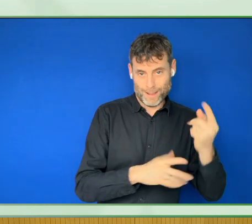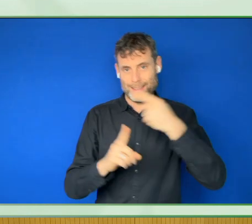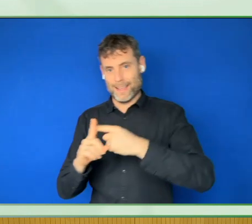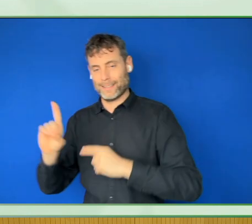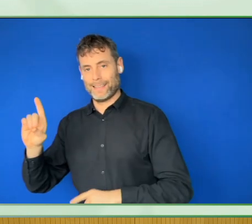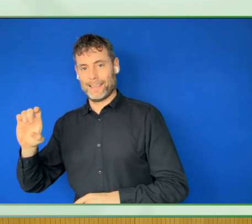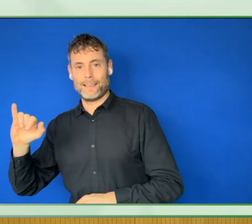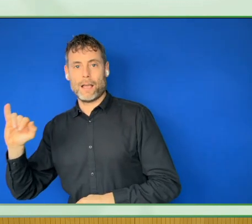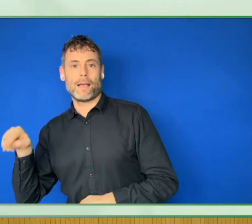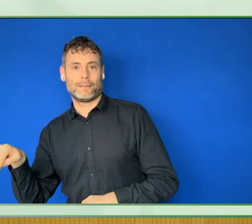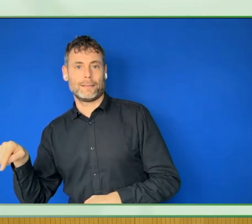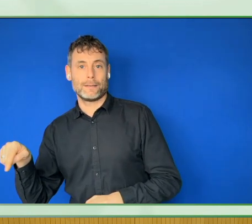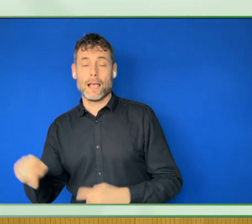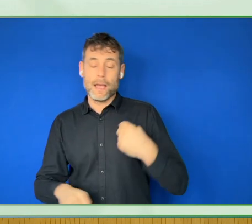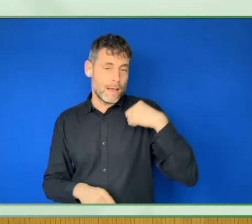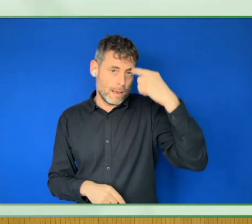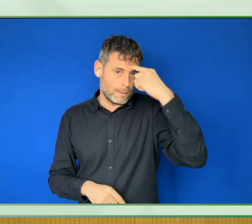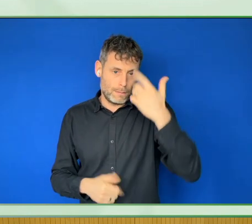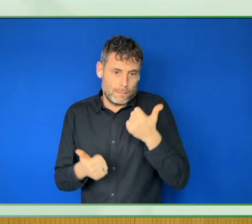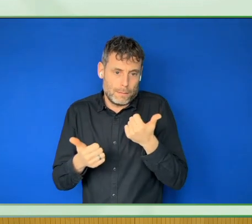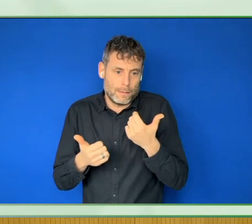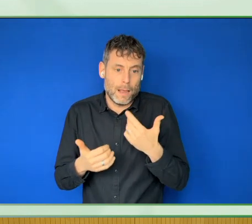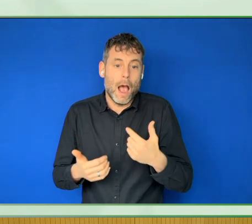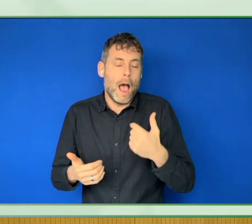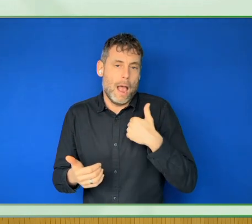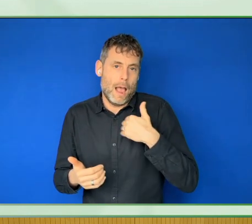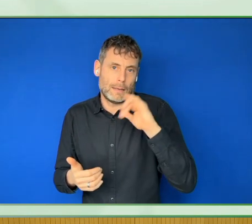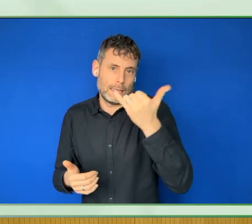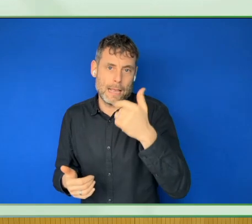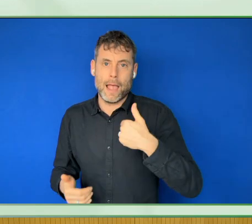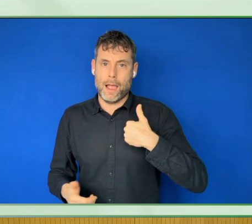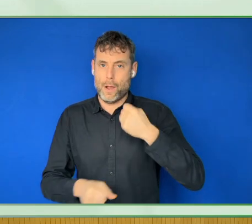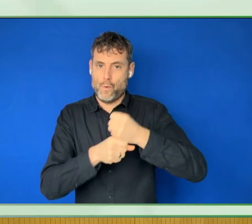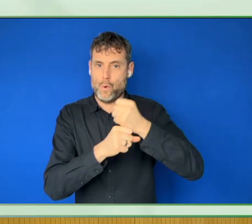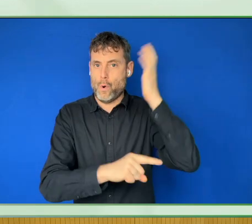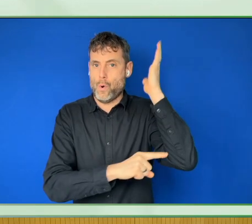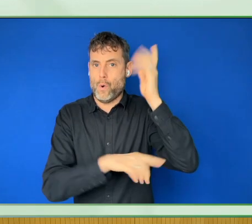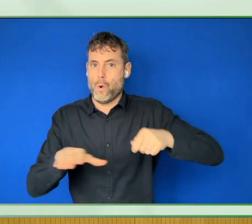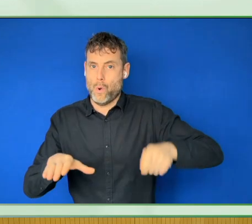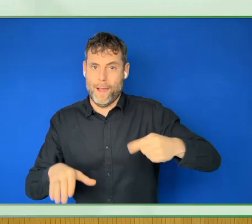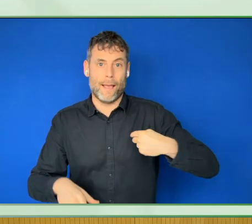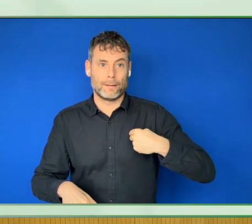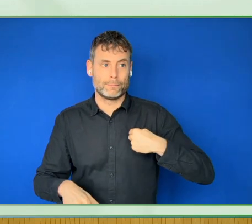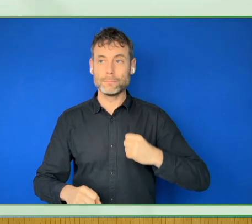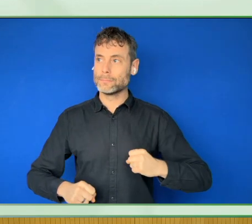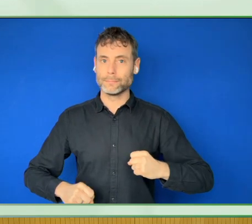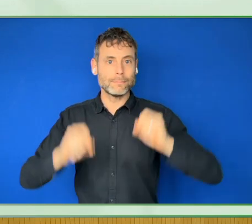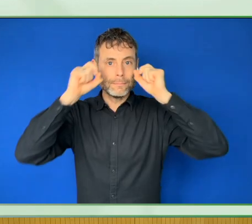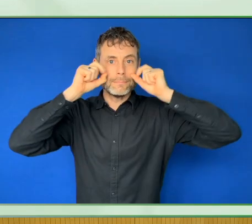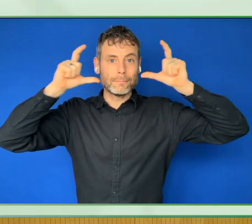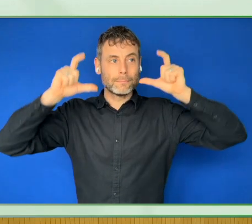and I'm a lawyer, so I get excited when I hear about rights. It's important because many